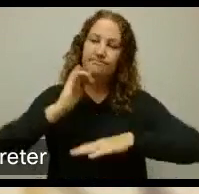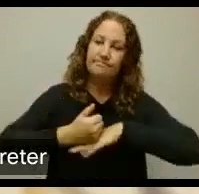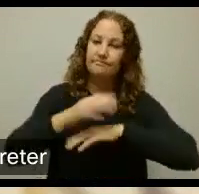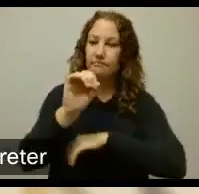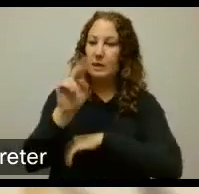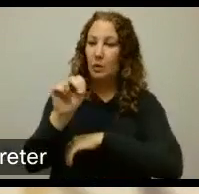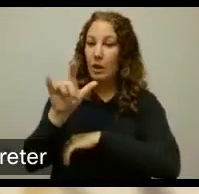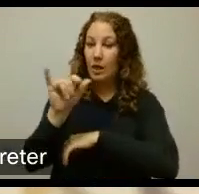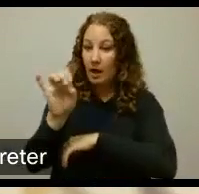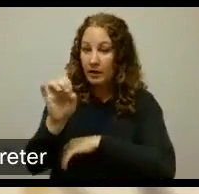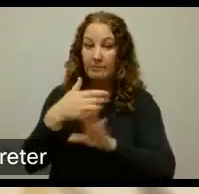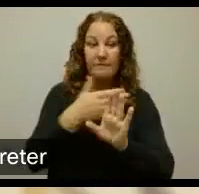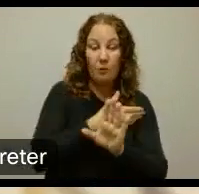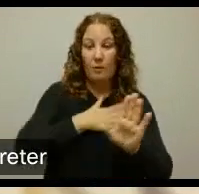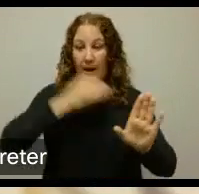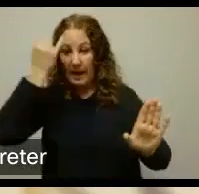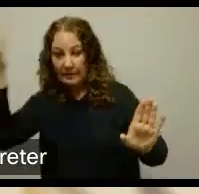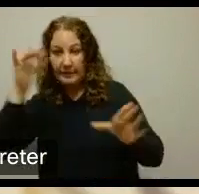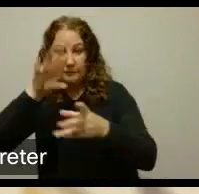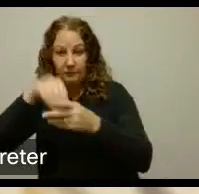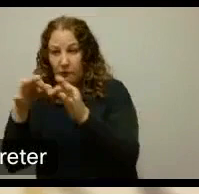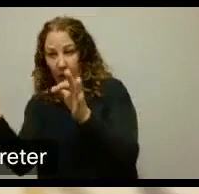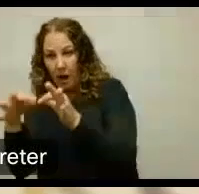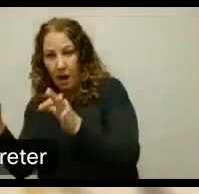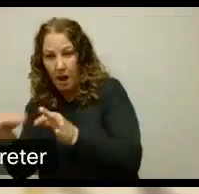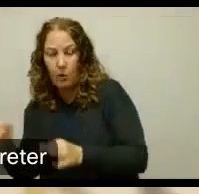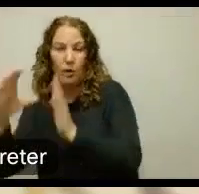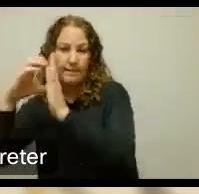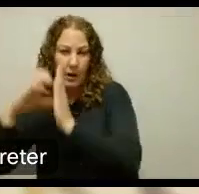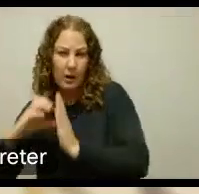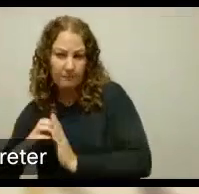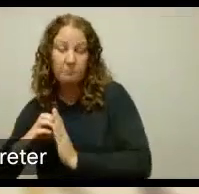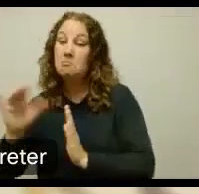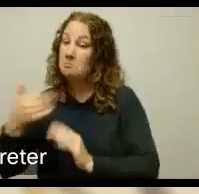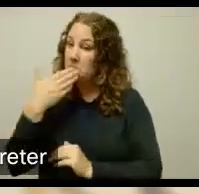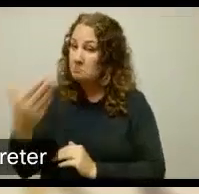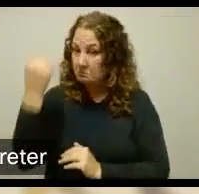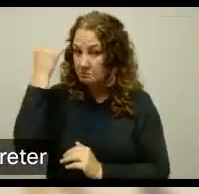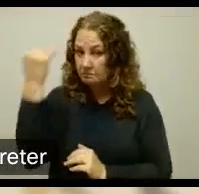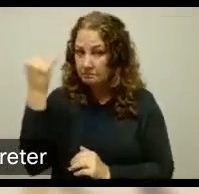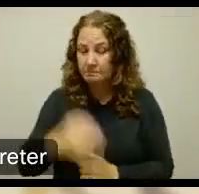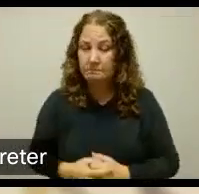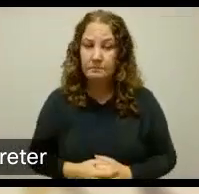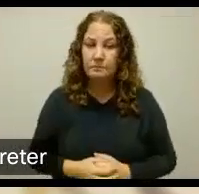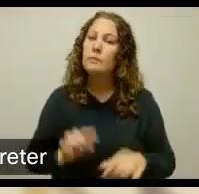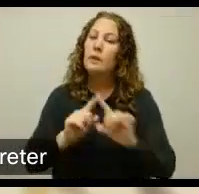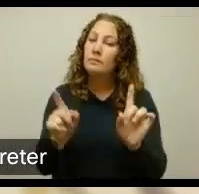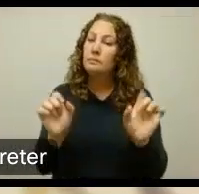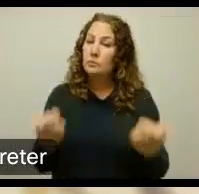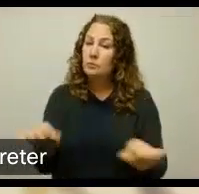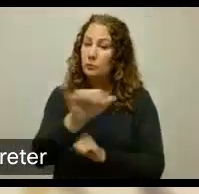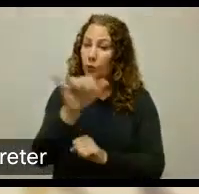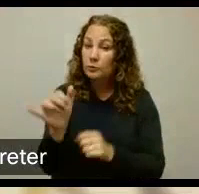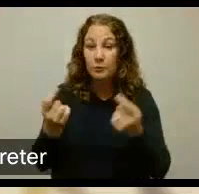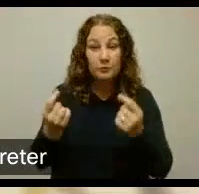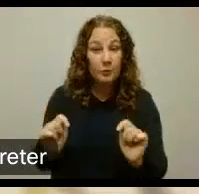we put our ideas into complete sentences or complete paragraphs, and that's very good practice. But you can also try